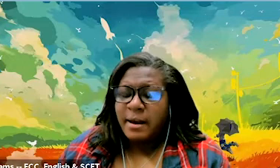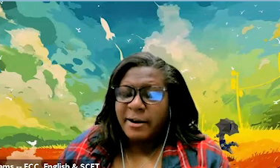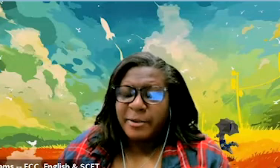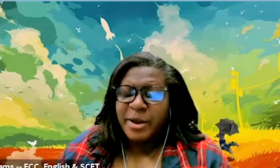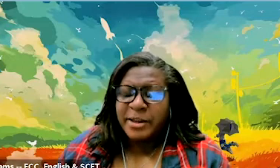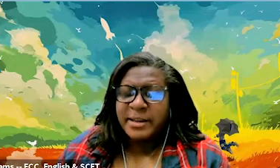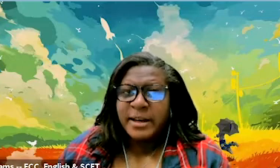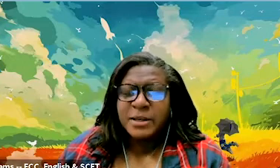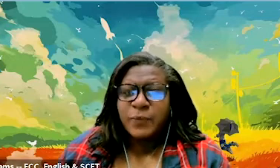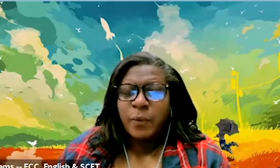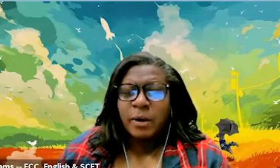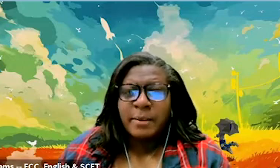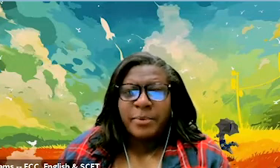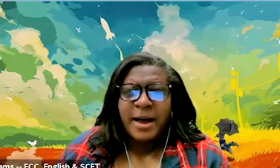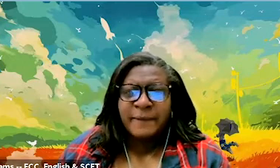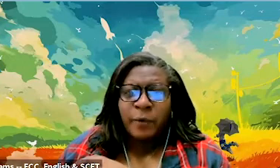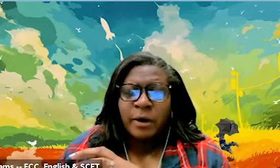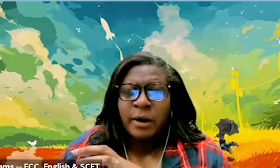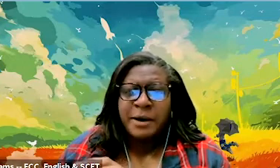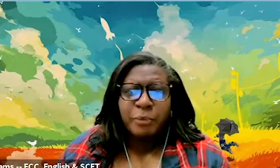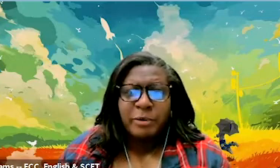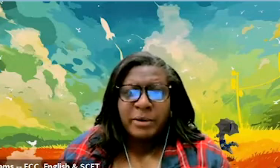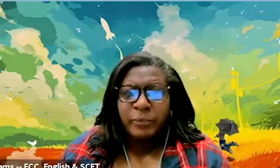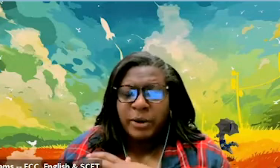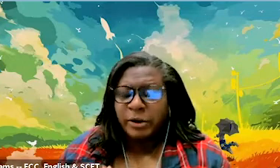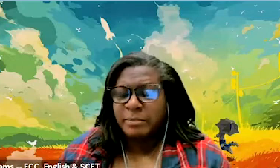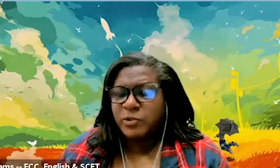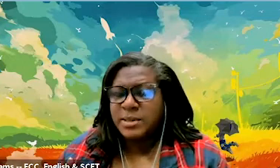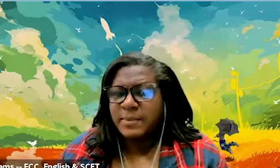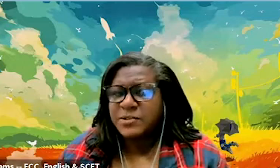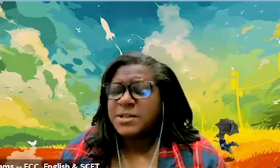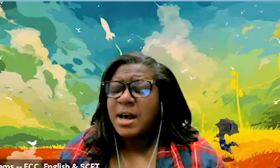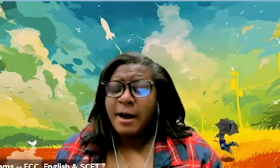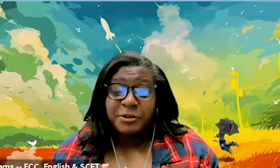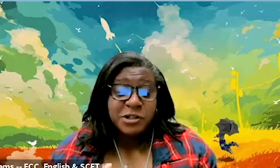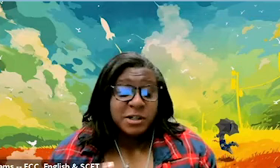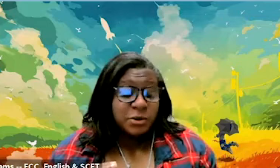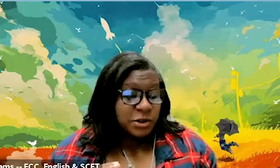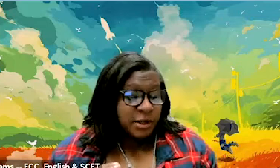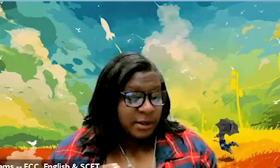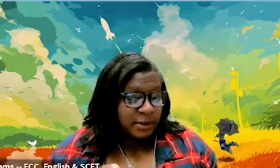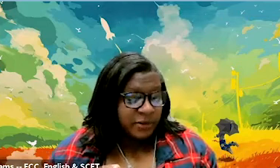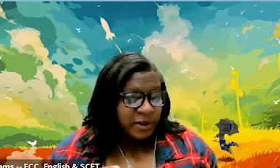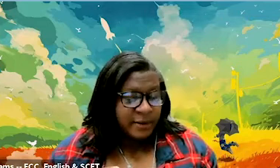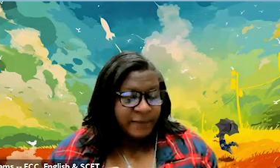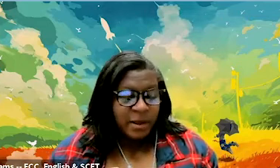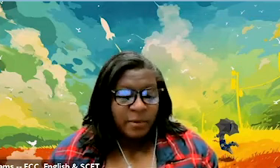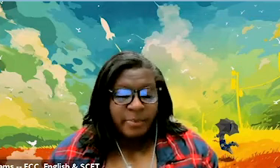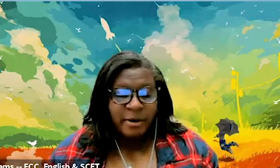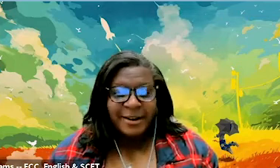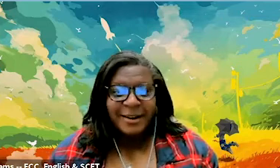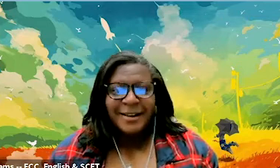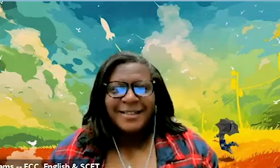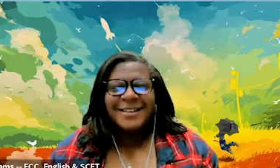on, clinics for applying for unemployment when you're in between semesters. And just to follow